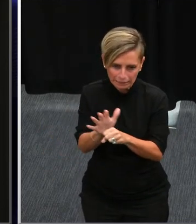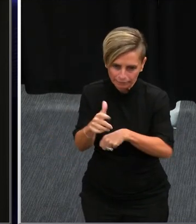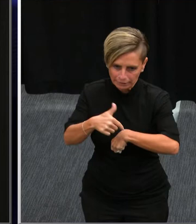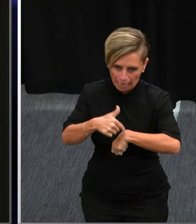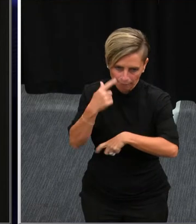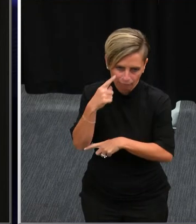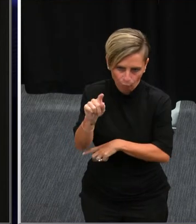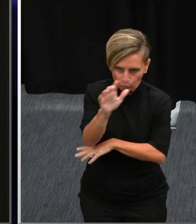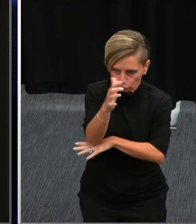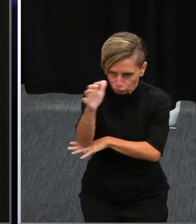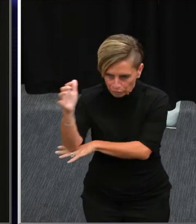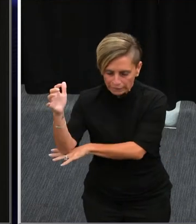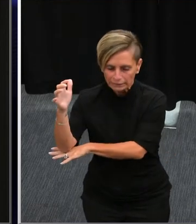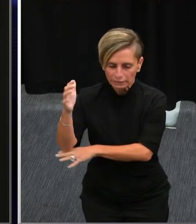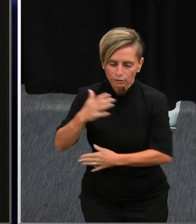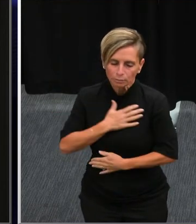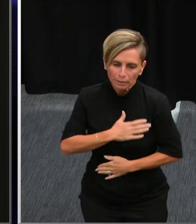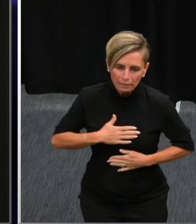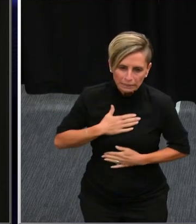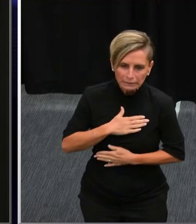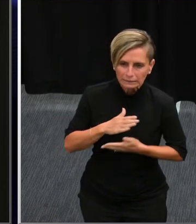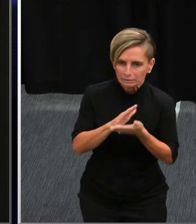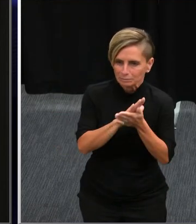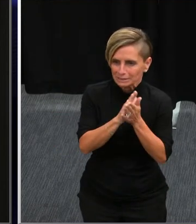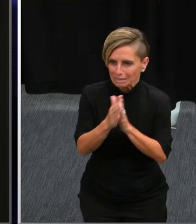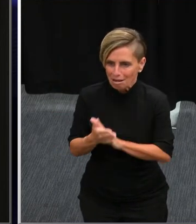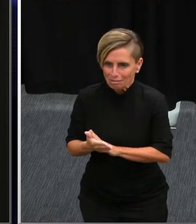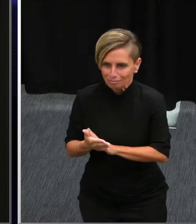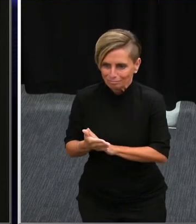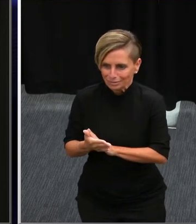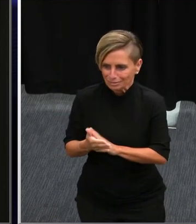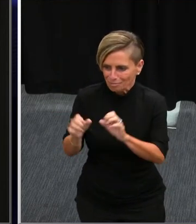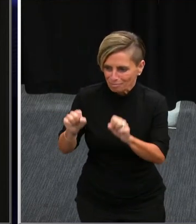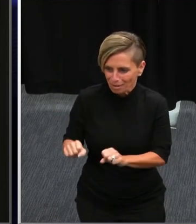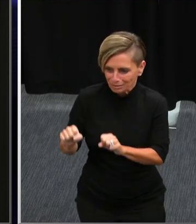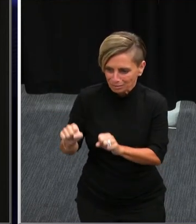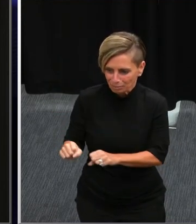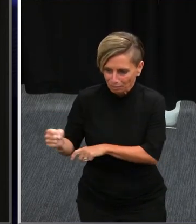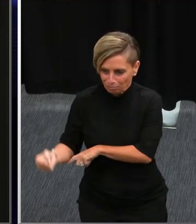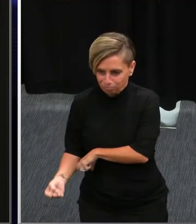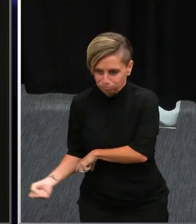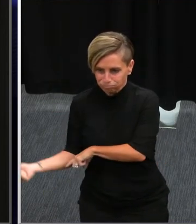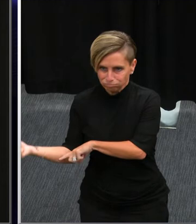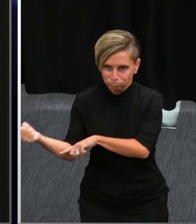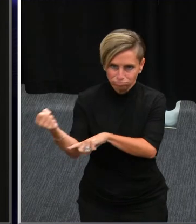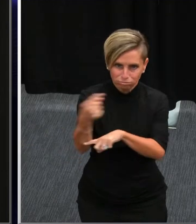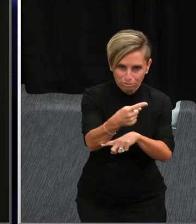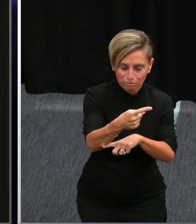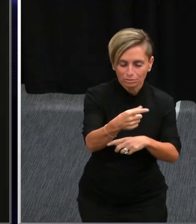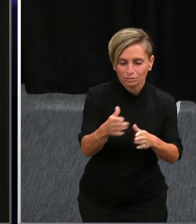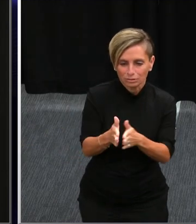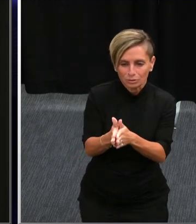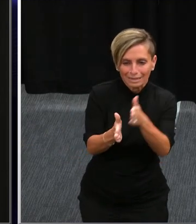require. So please, it becomes a projectile for your neighborhood. It becomes